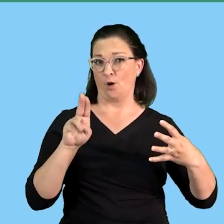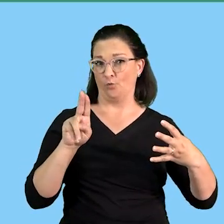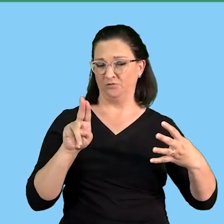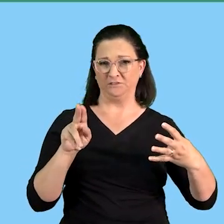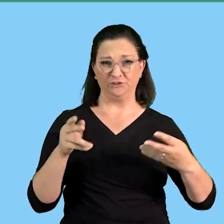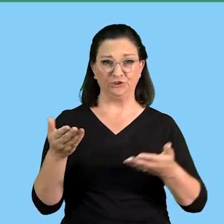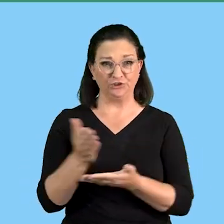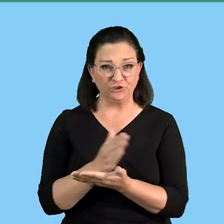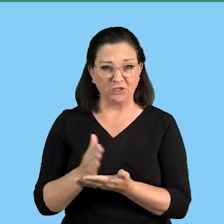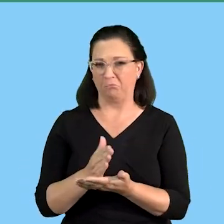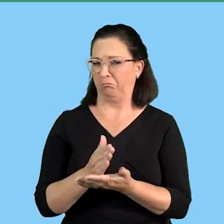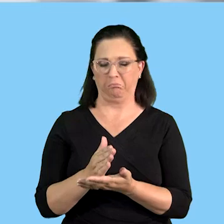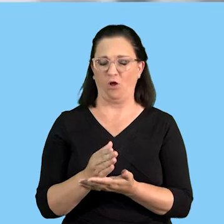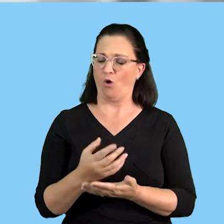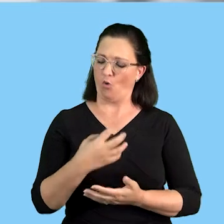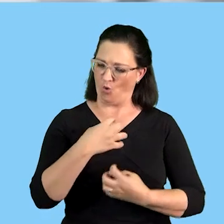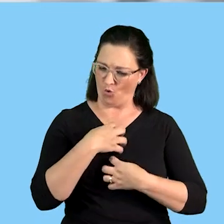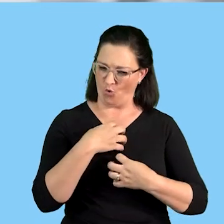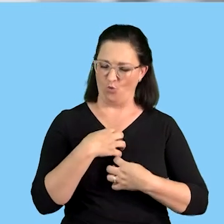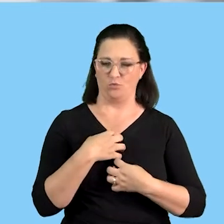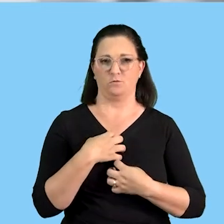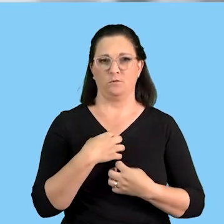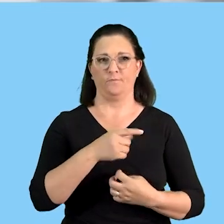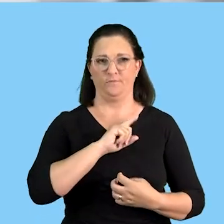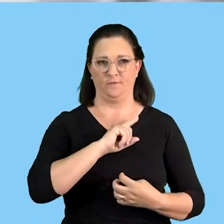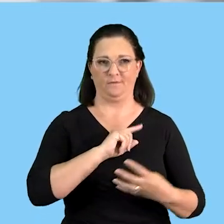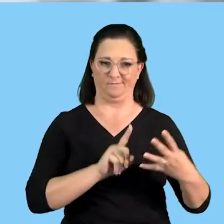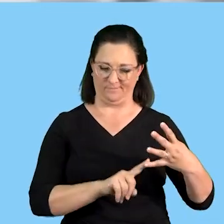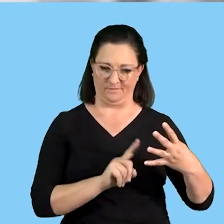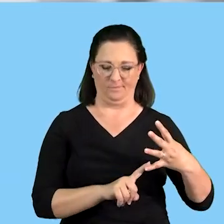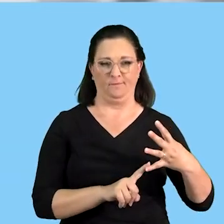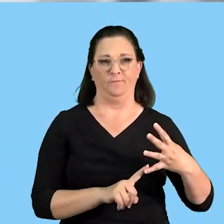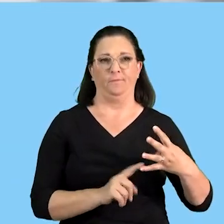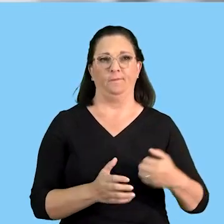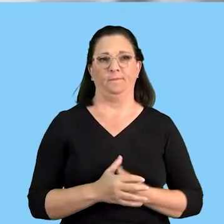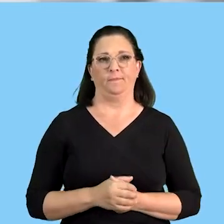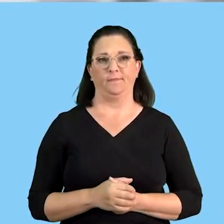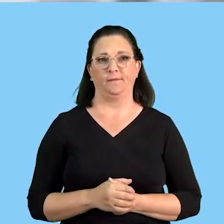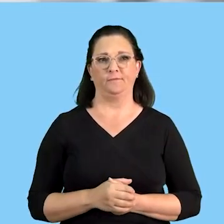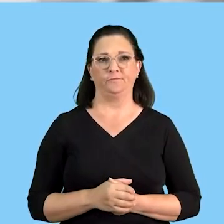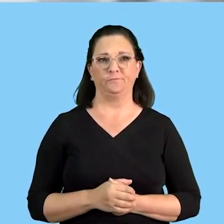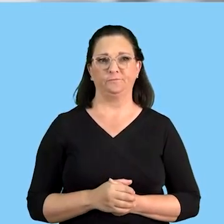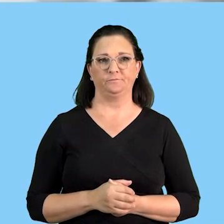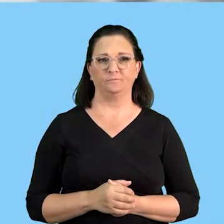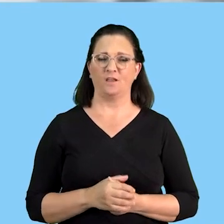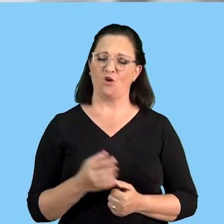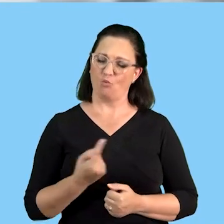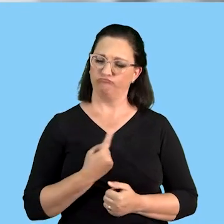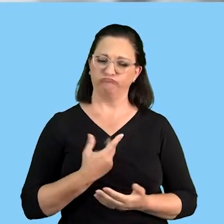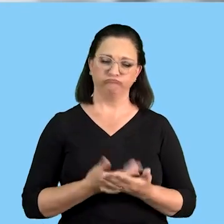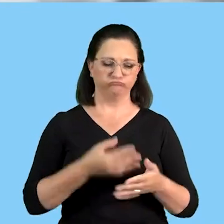not sharing with anyone, Jabu is not a shareholder, but Jabu is a business person who owns and makes all the decisions